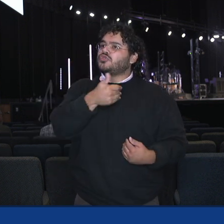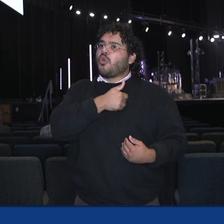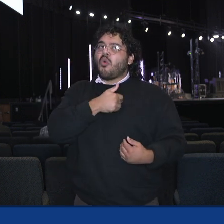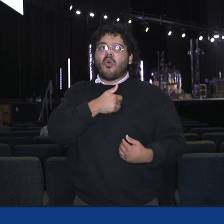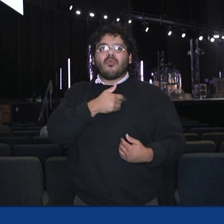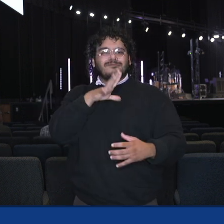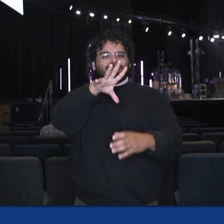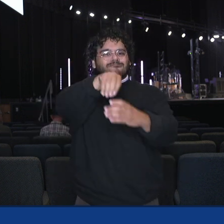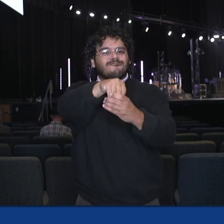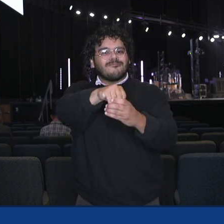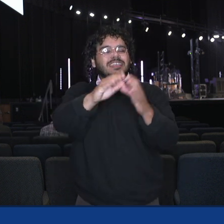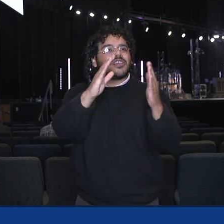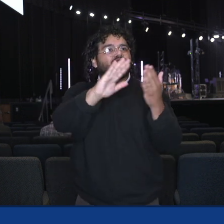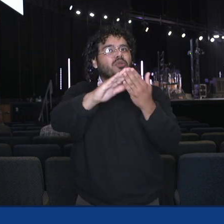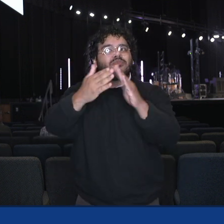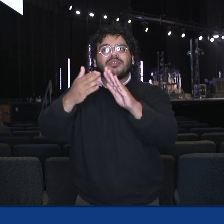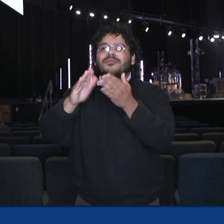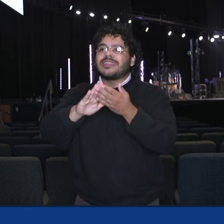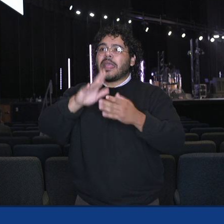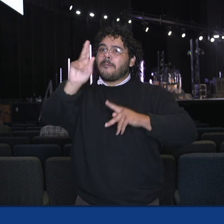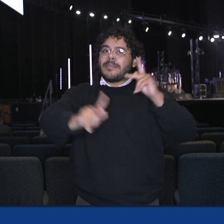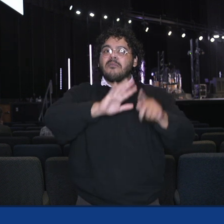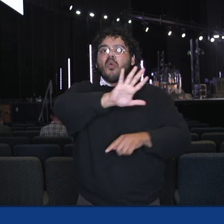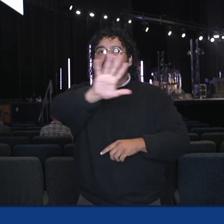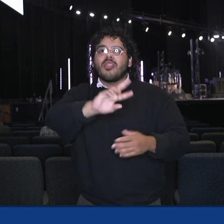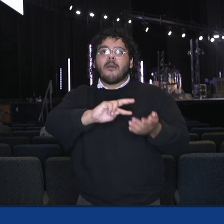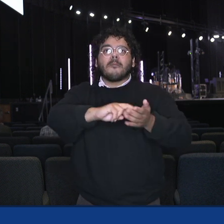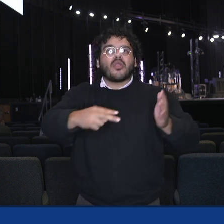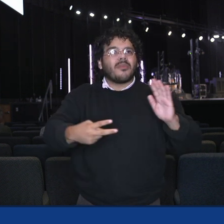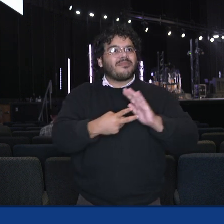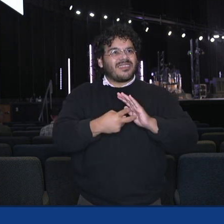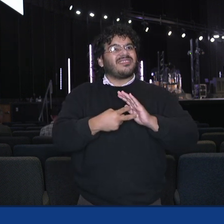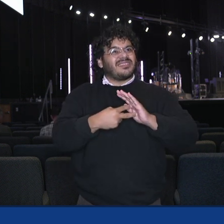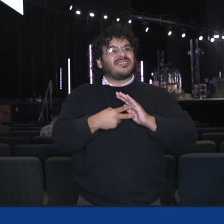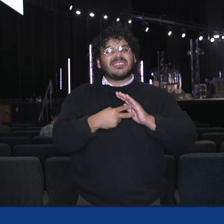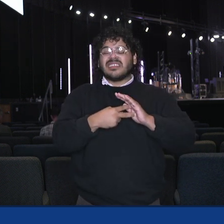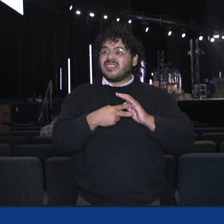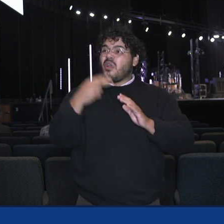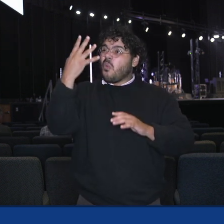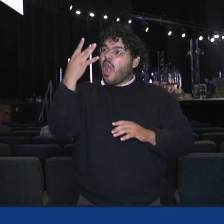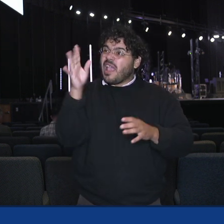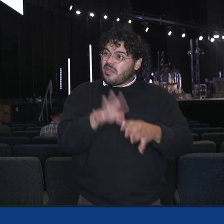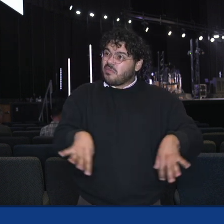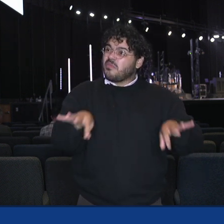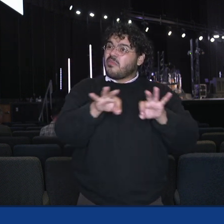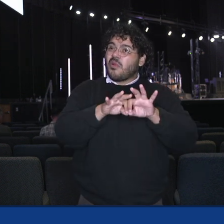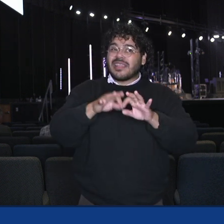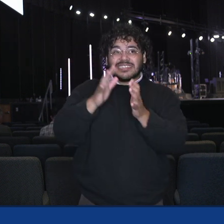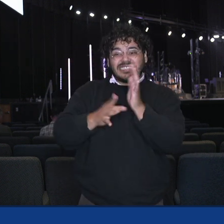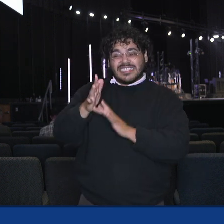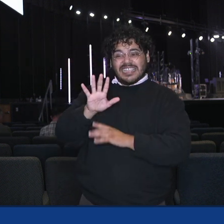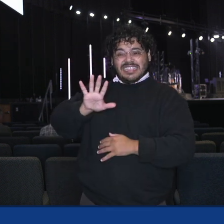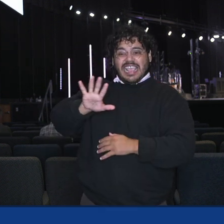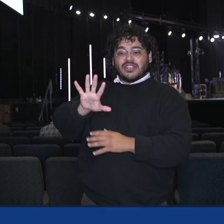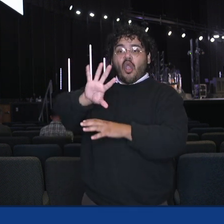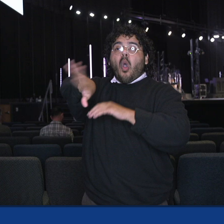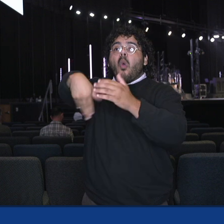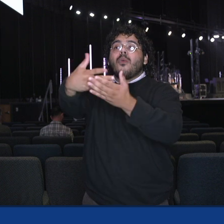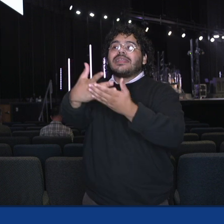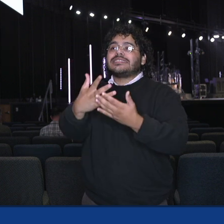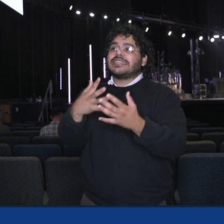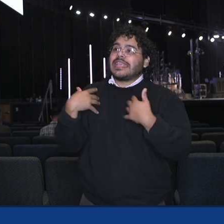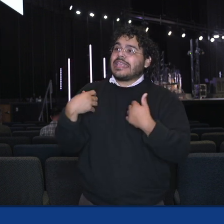their purposes. And the reason that it's important that we understand that Jesus is healing as being holistic is because the